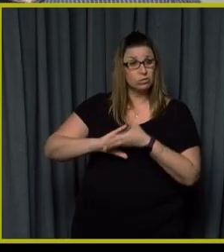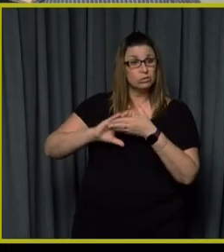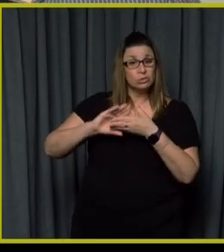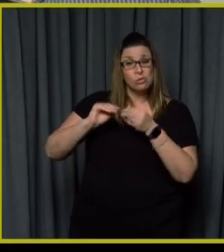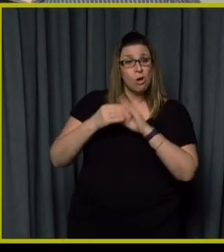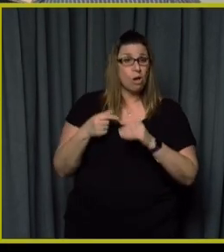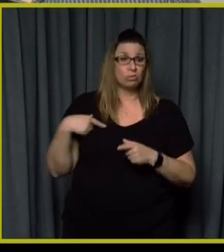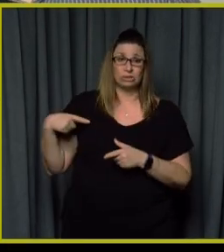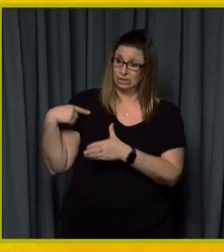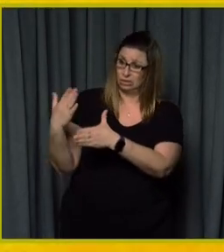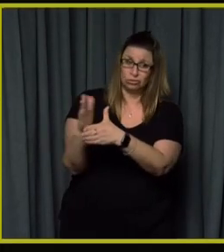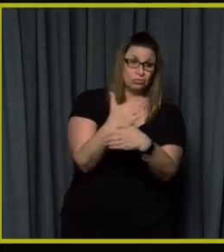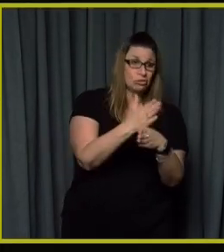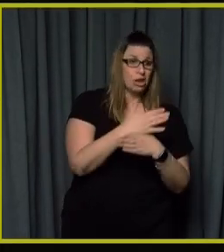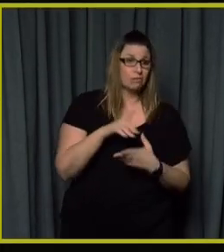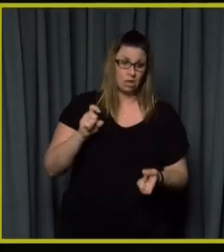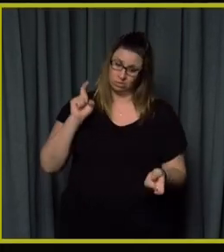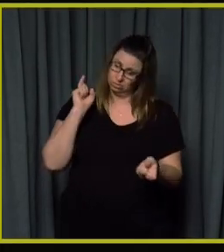We won't be silent anymore.